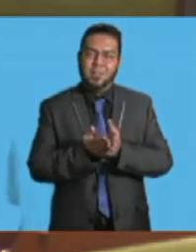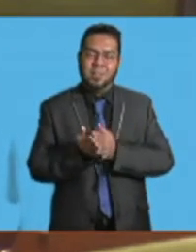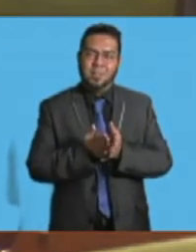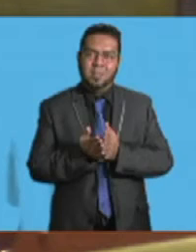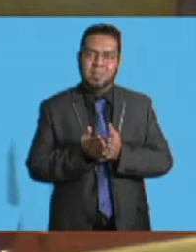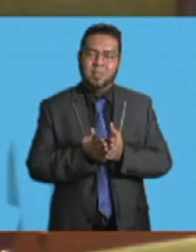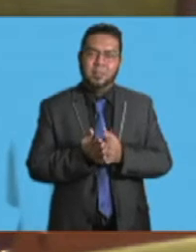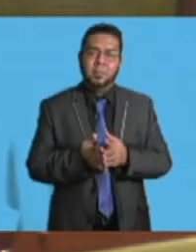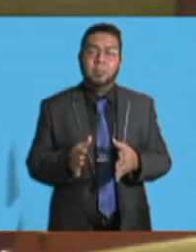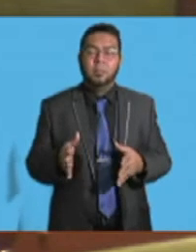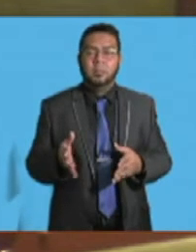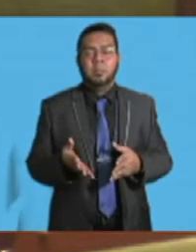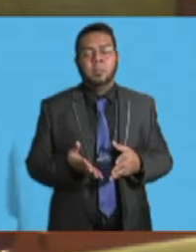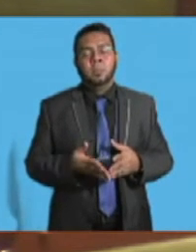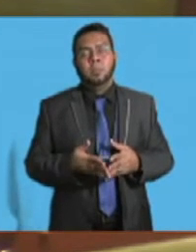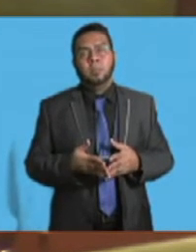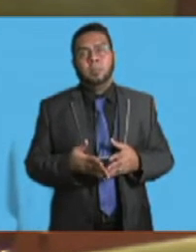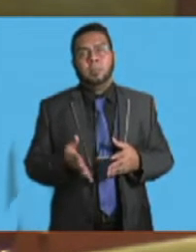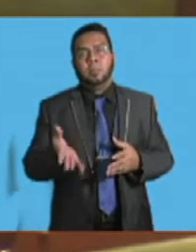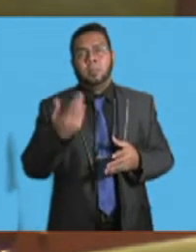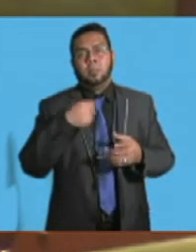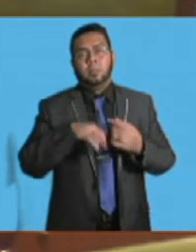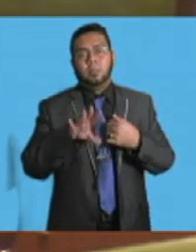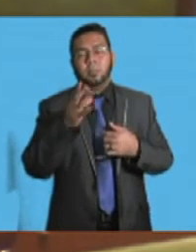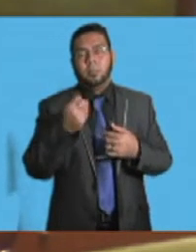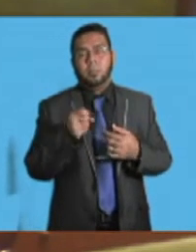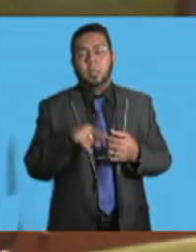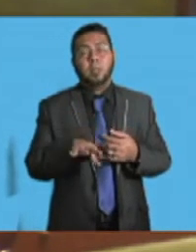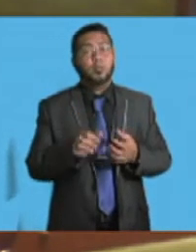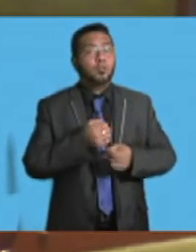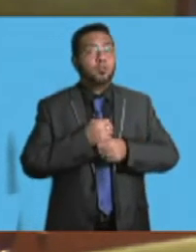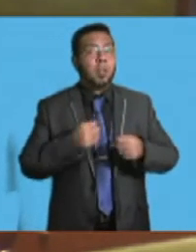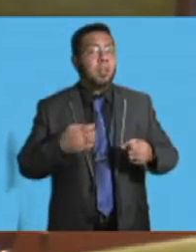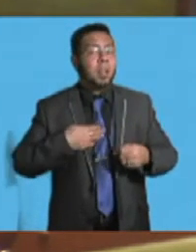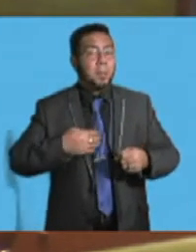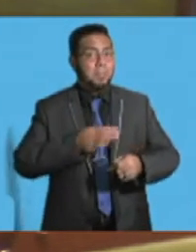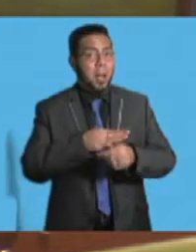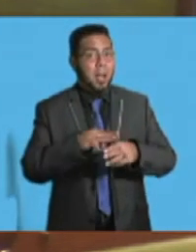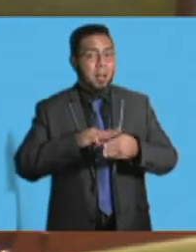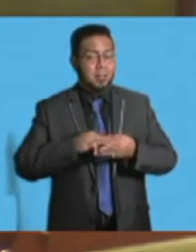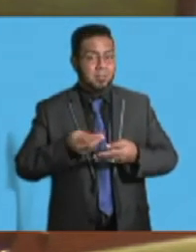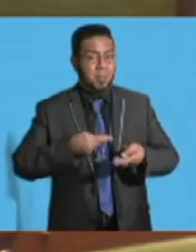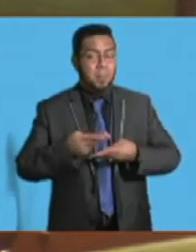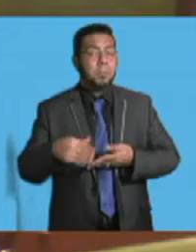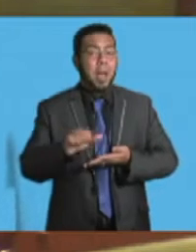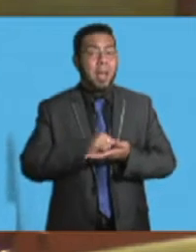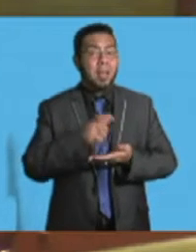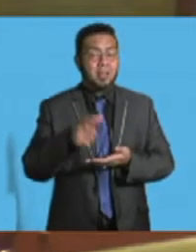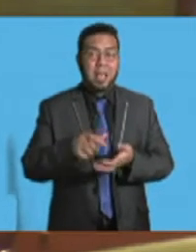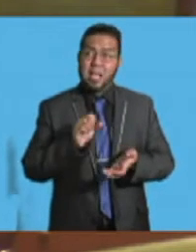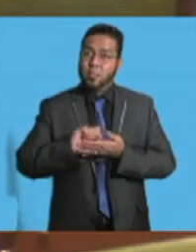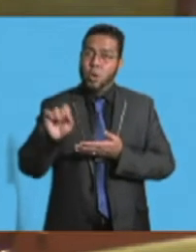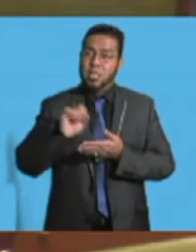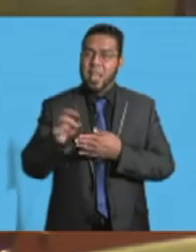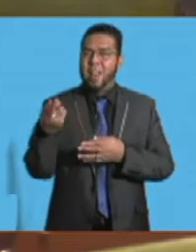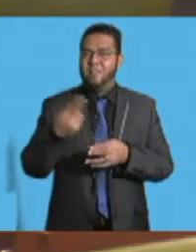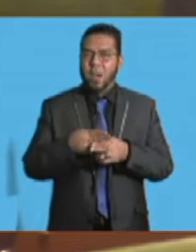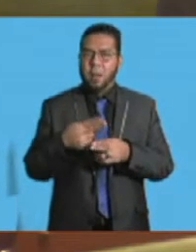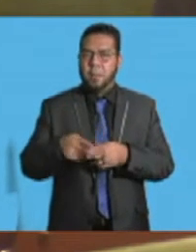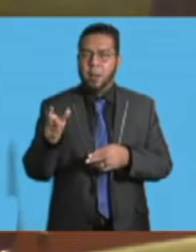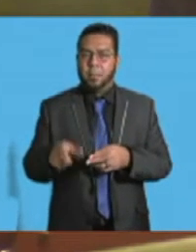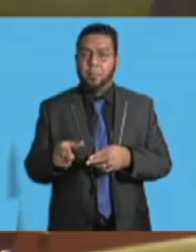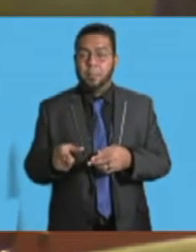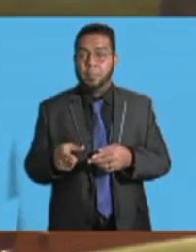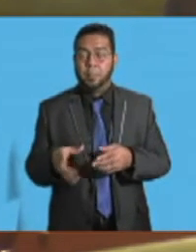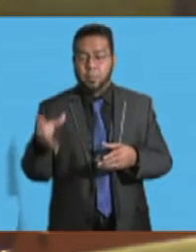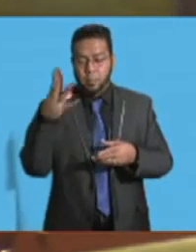cultivation, harvesting and post-harvesting, and strengthening market linkages between buyers, exporters and farmers. The total number of Yamuna